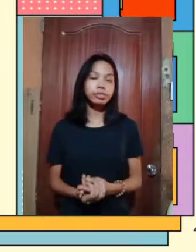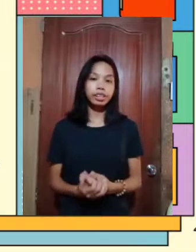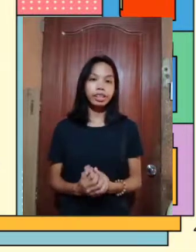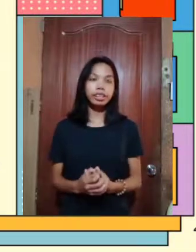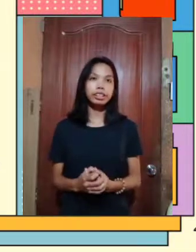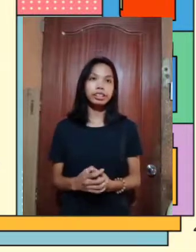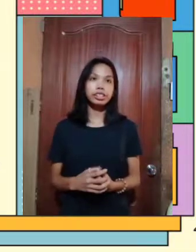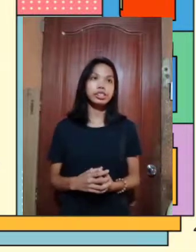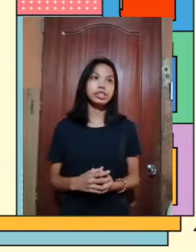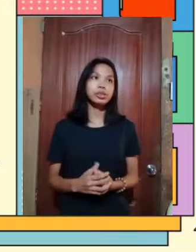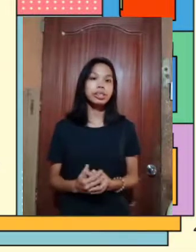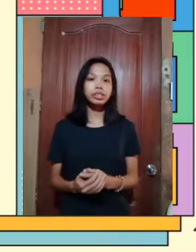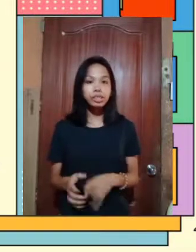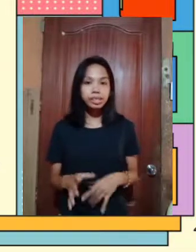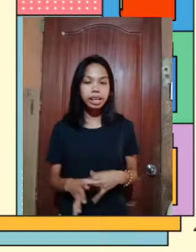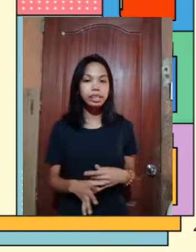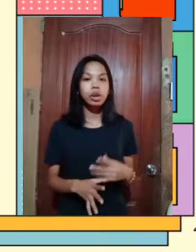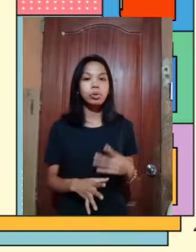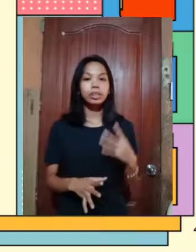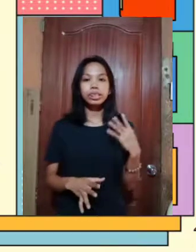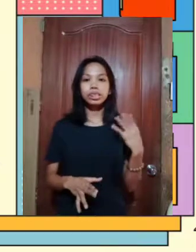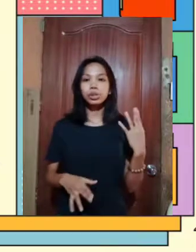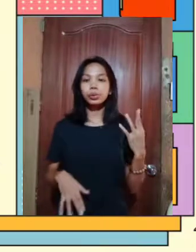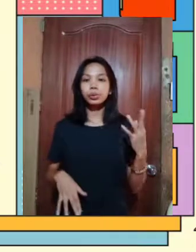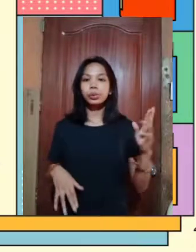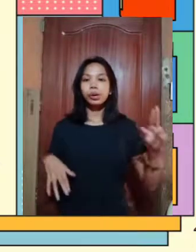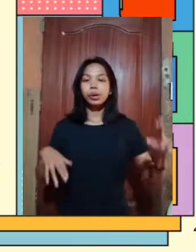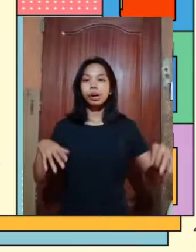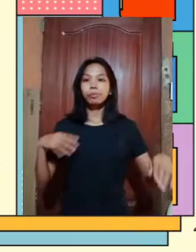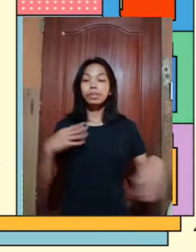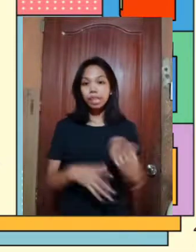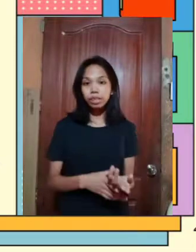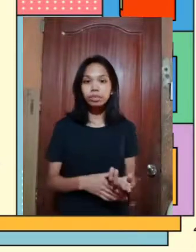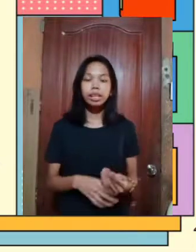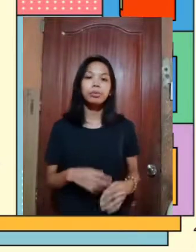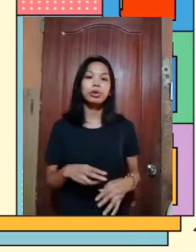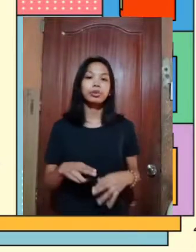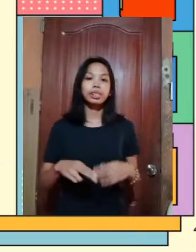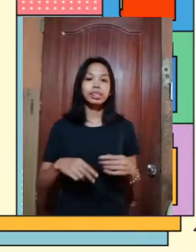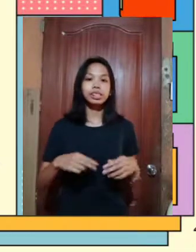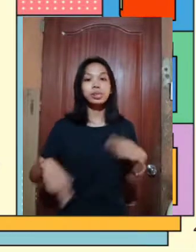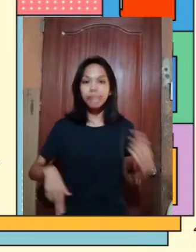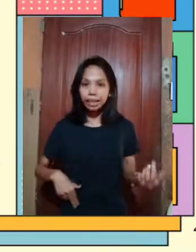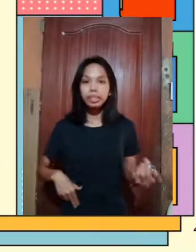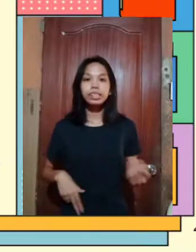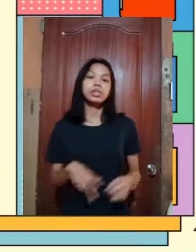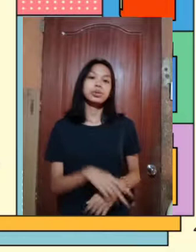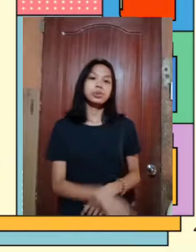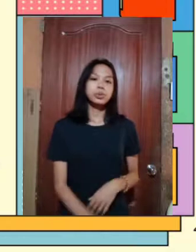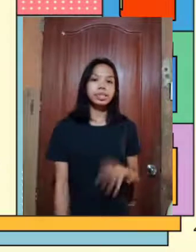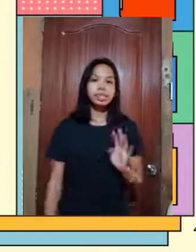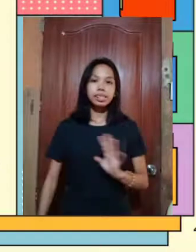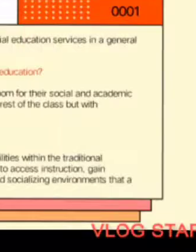hard of hearing learners to understand what did you say to them, or what did you sign.